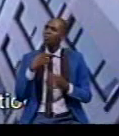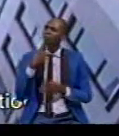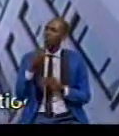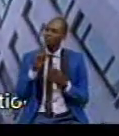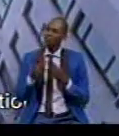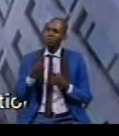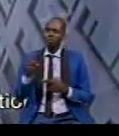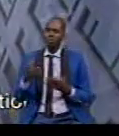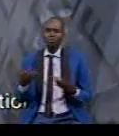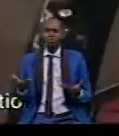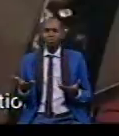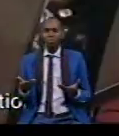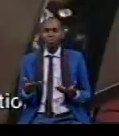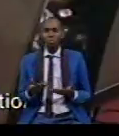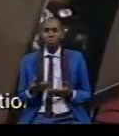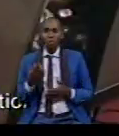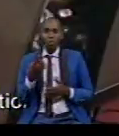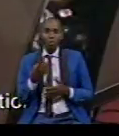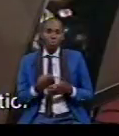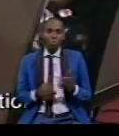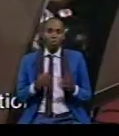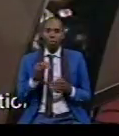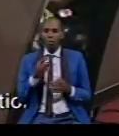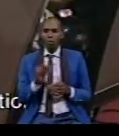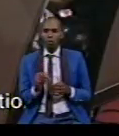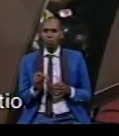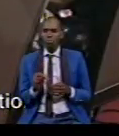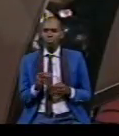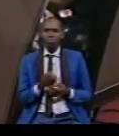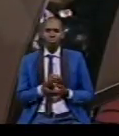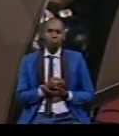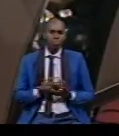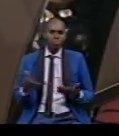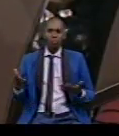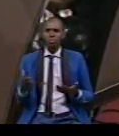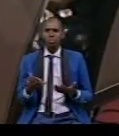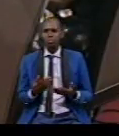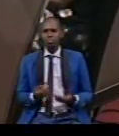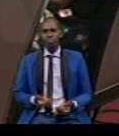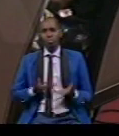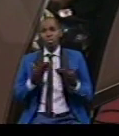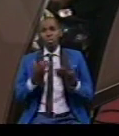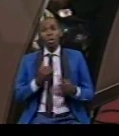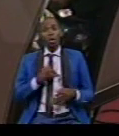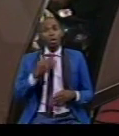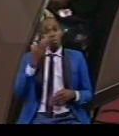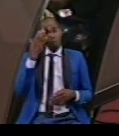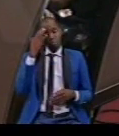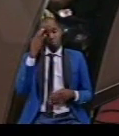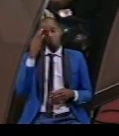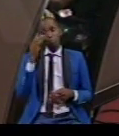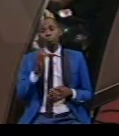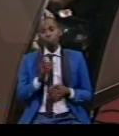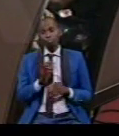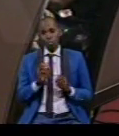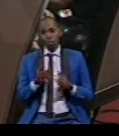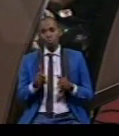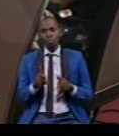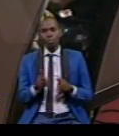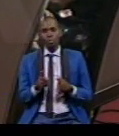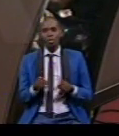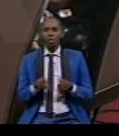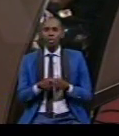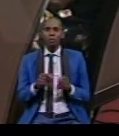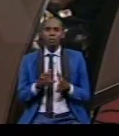been suffering. They've been sick. Many of them paralyzed. Many of them blind. Many of them